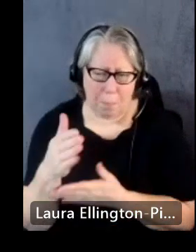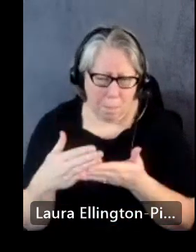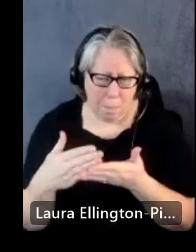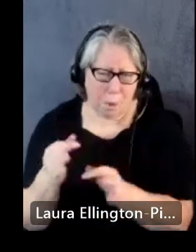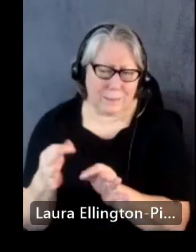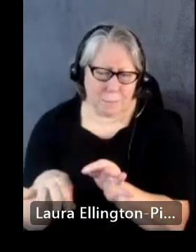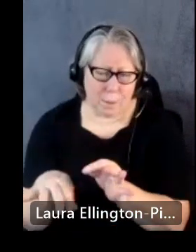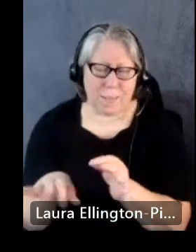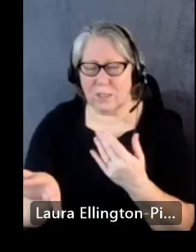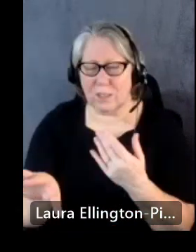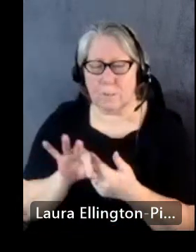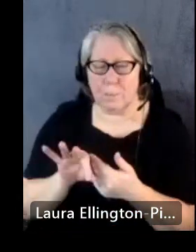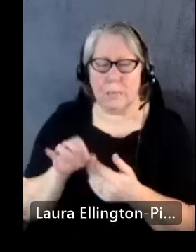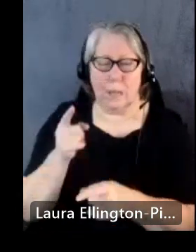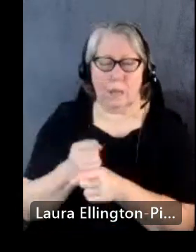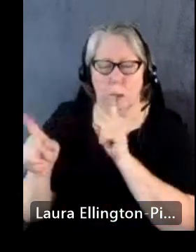report.